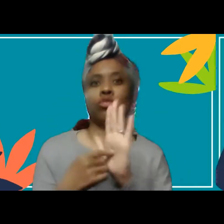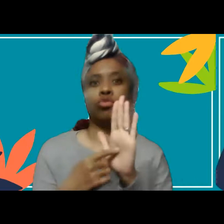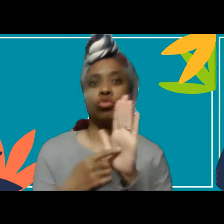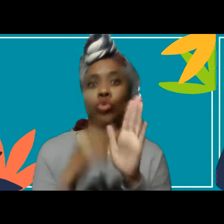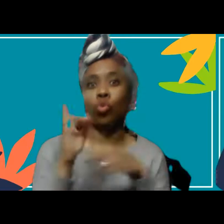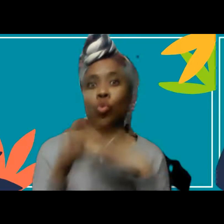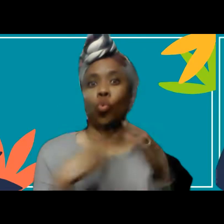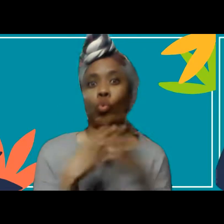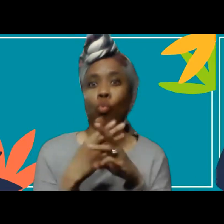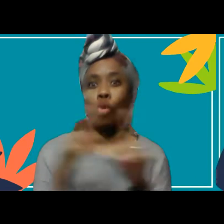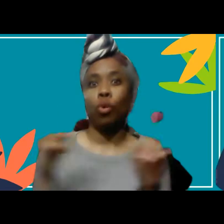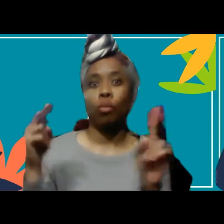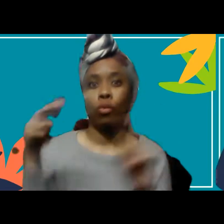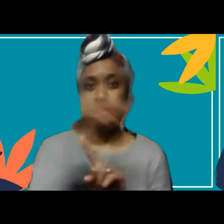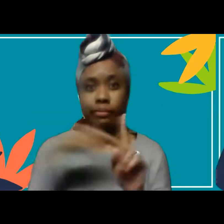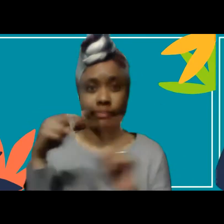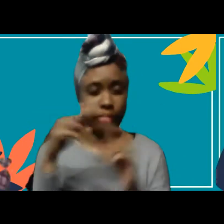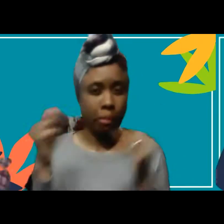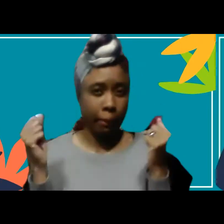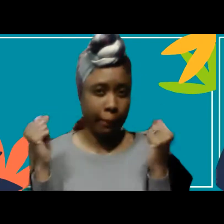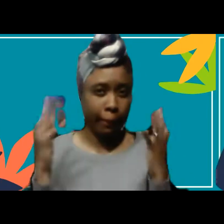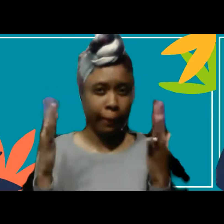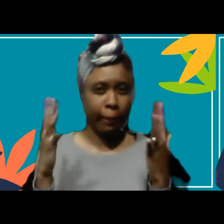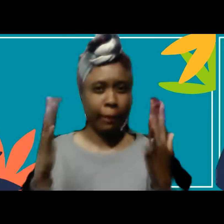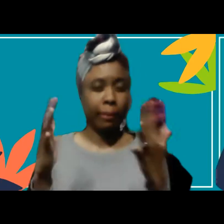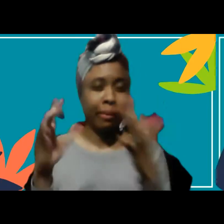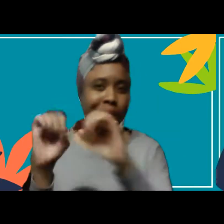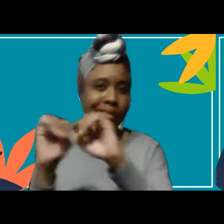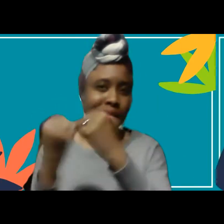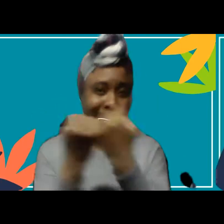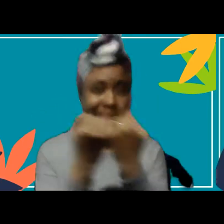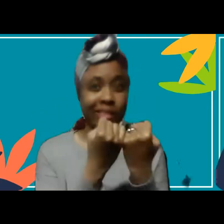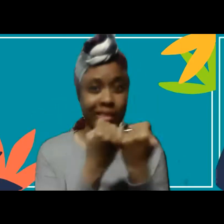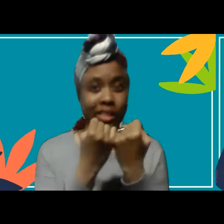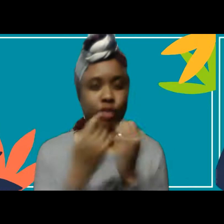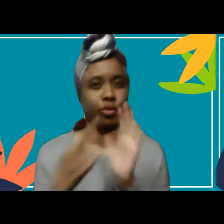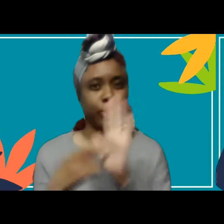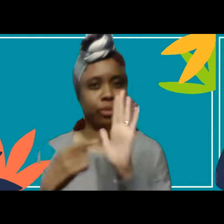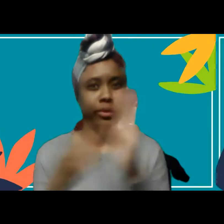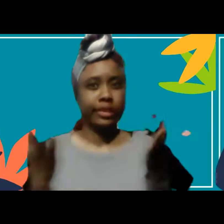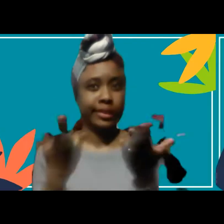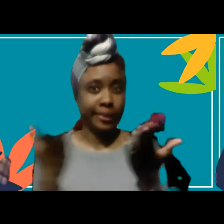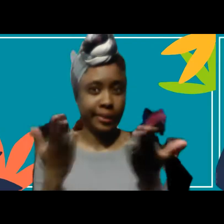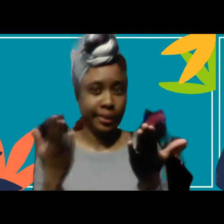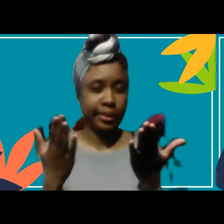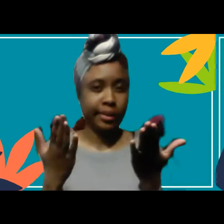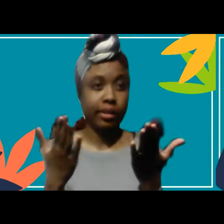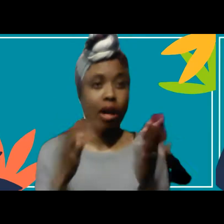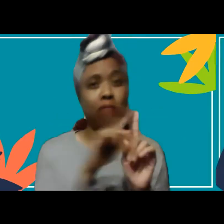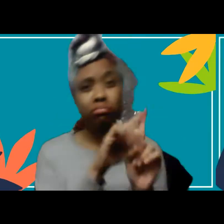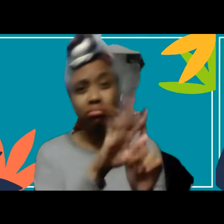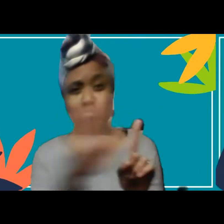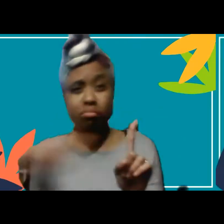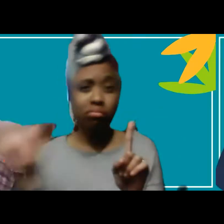societies, especially those that are represented here today. So those societies embody